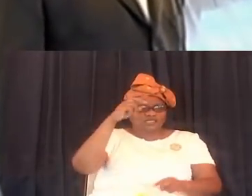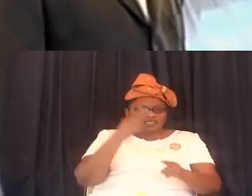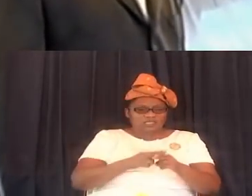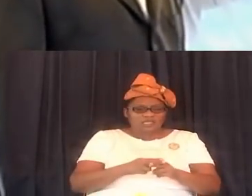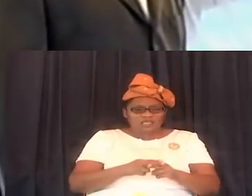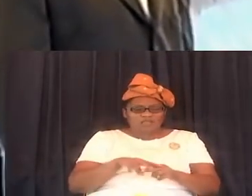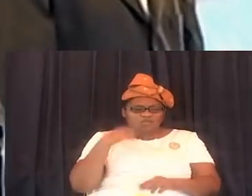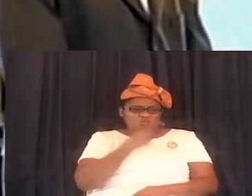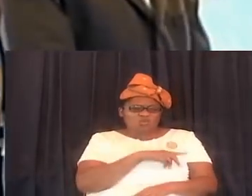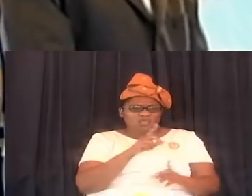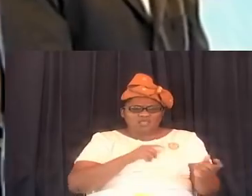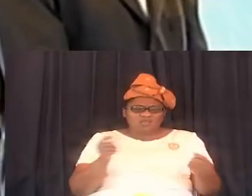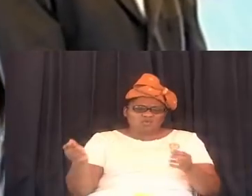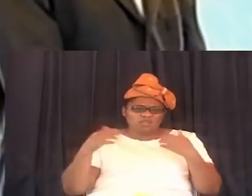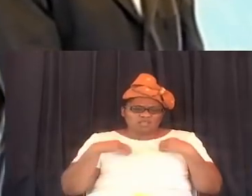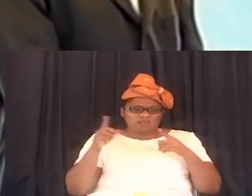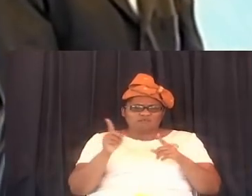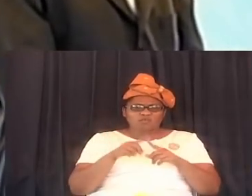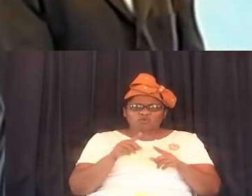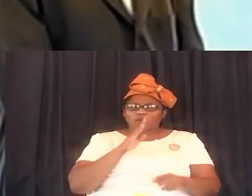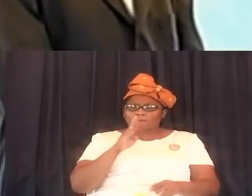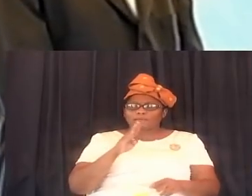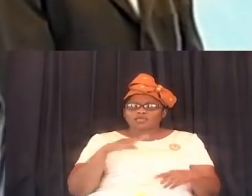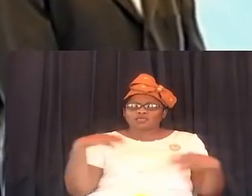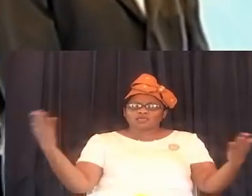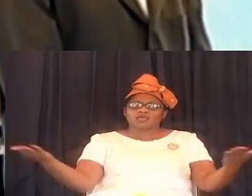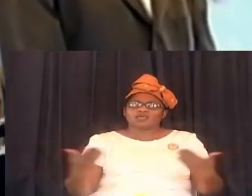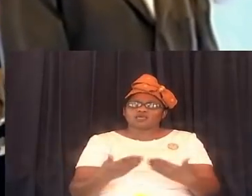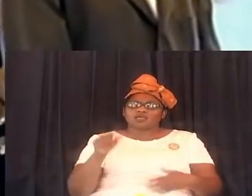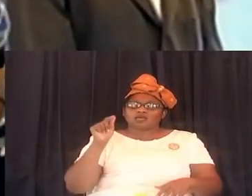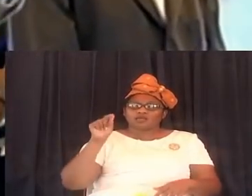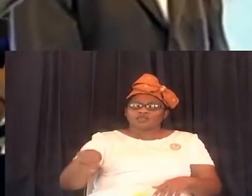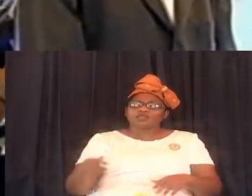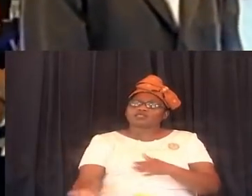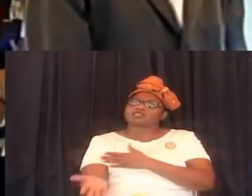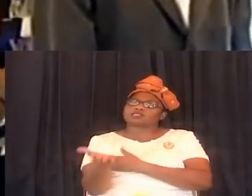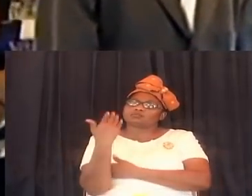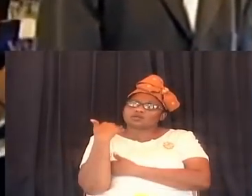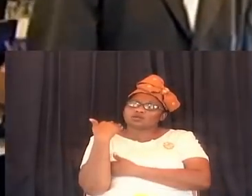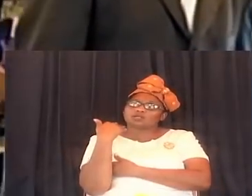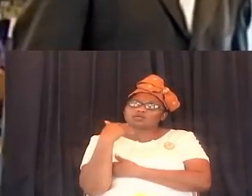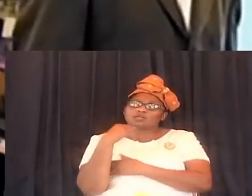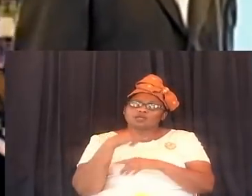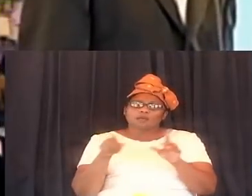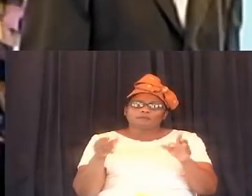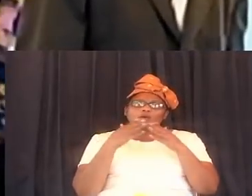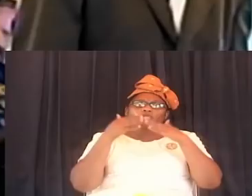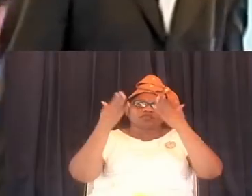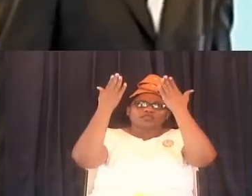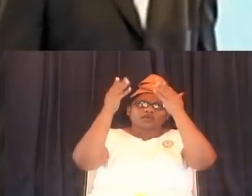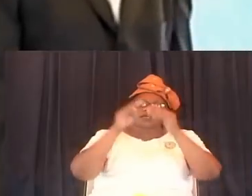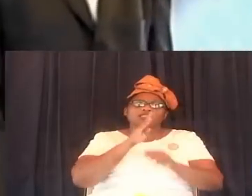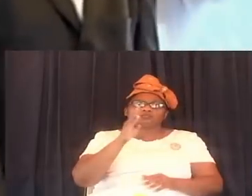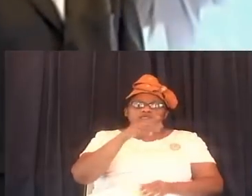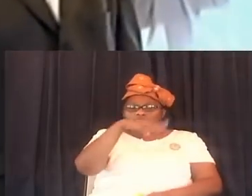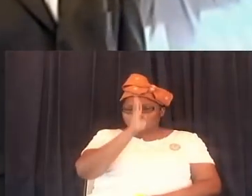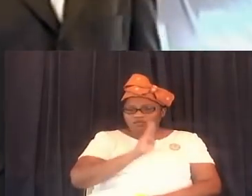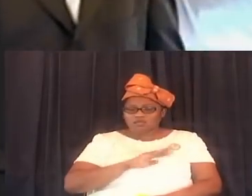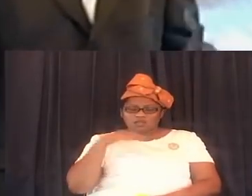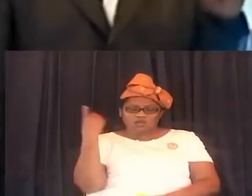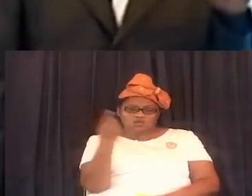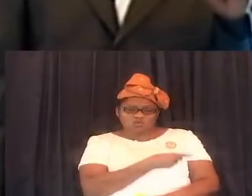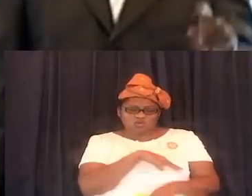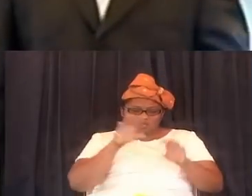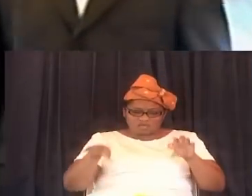this morning. But thanks be to God. We have all our members intact. We can walk, we can talk, we can sing, we